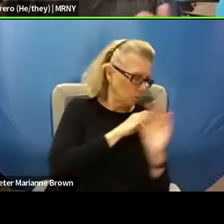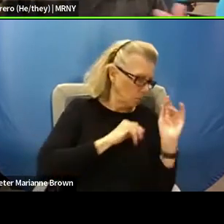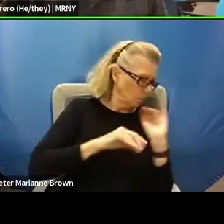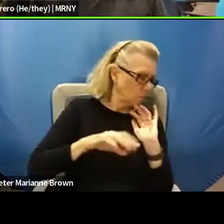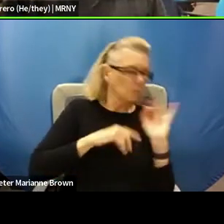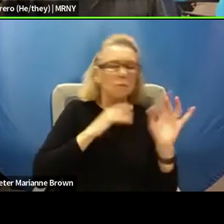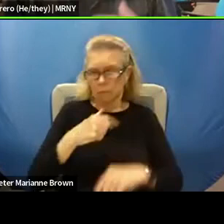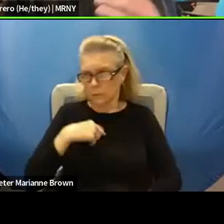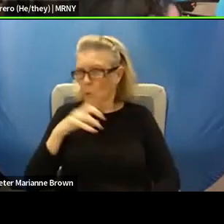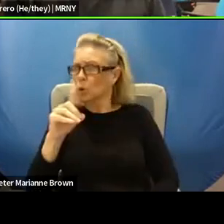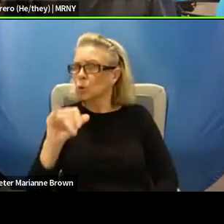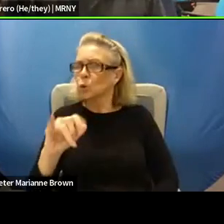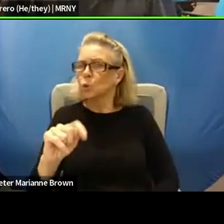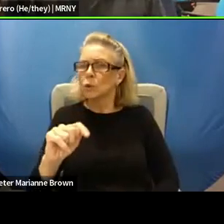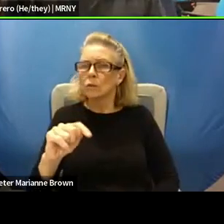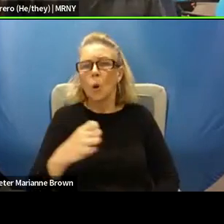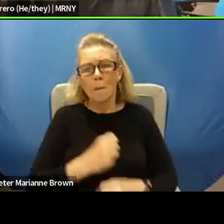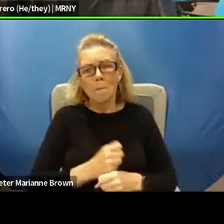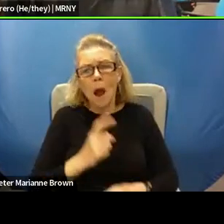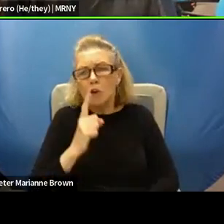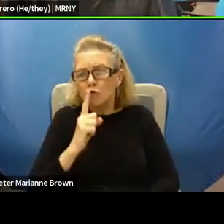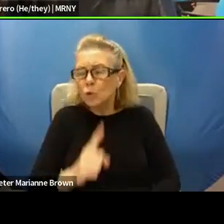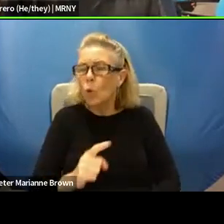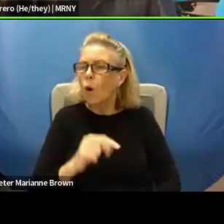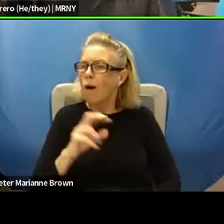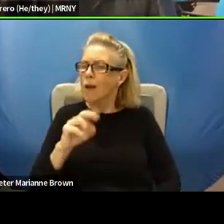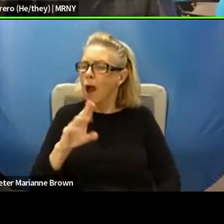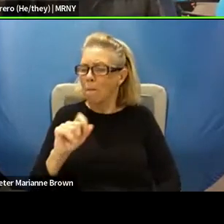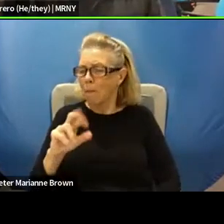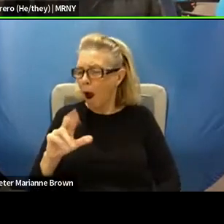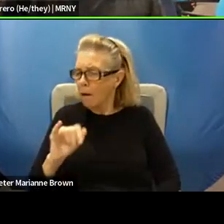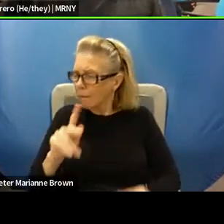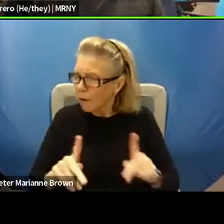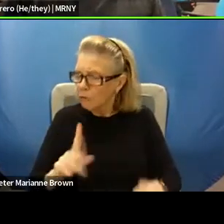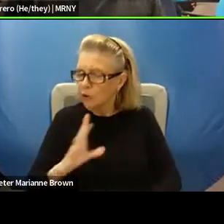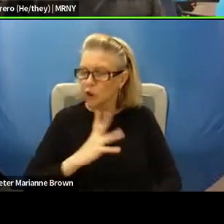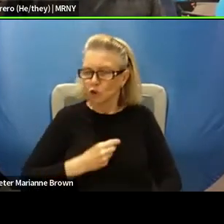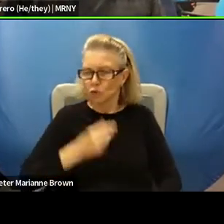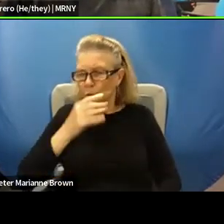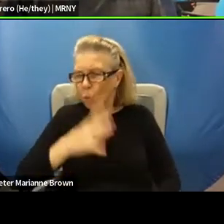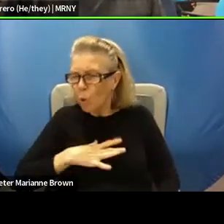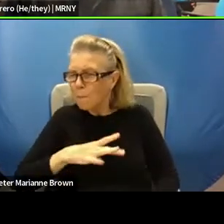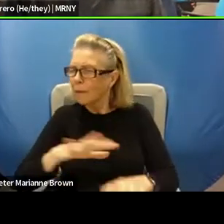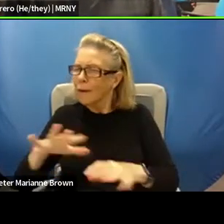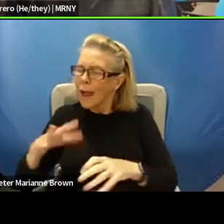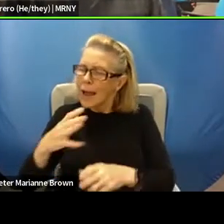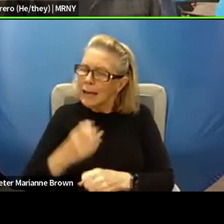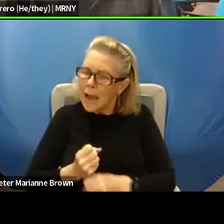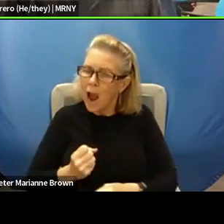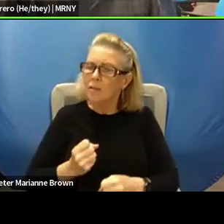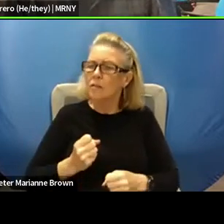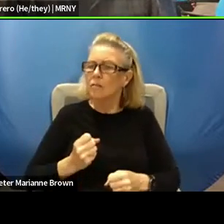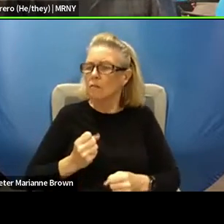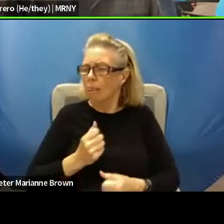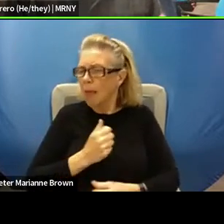that trans women, non-binary folks that have been building this path actually get the light, the flowers, and the love that they